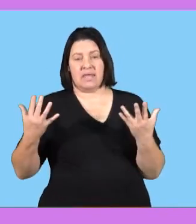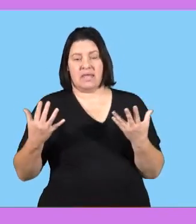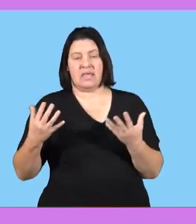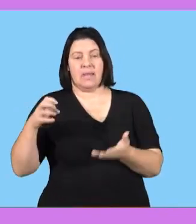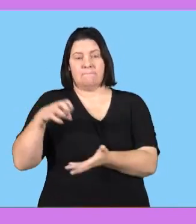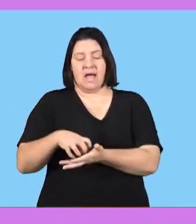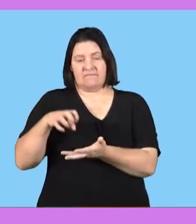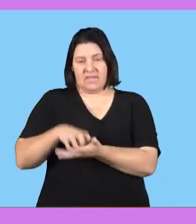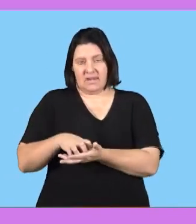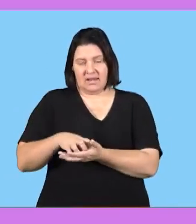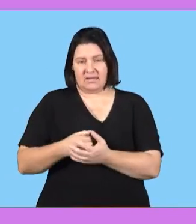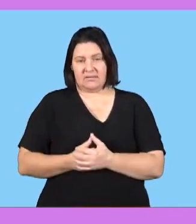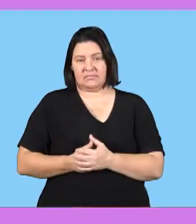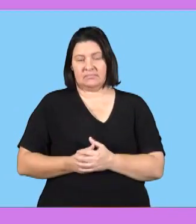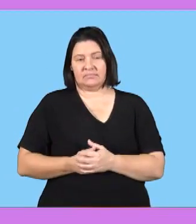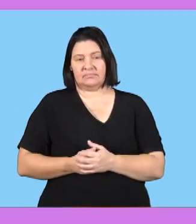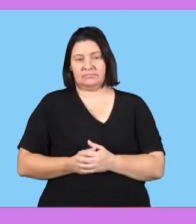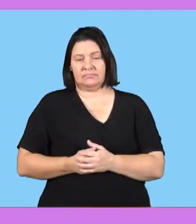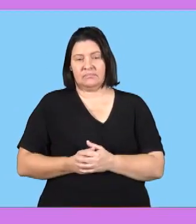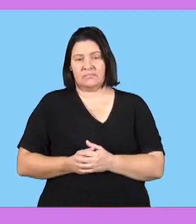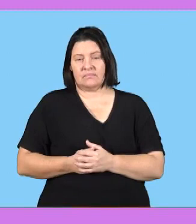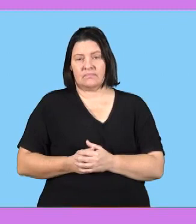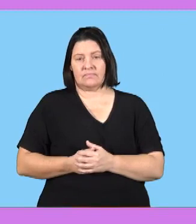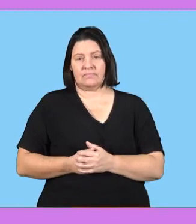number of muffins,